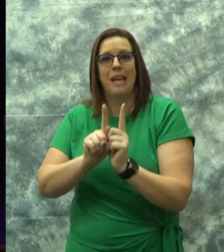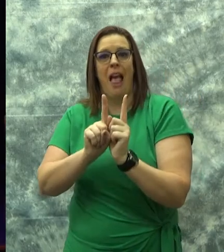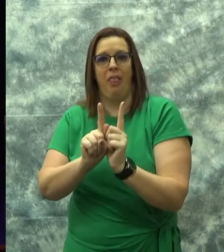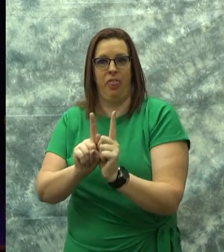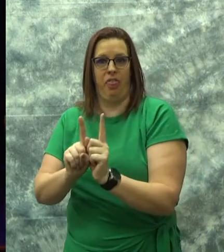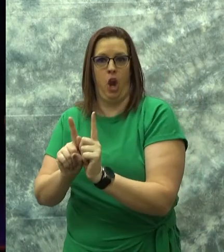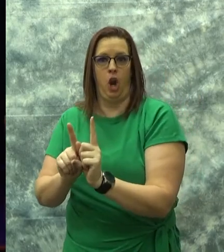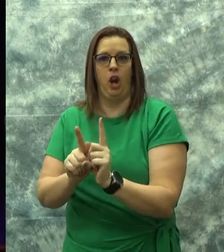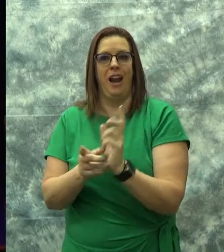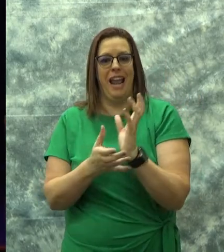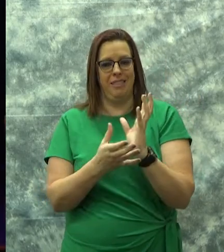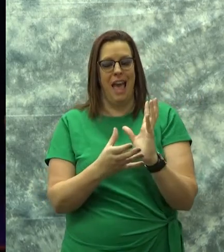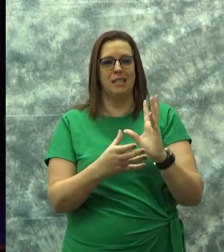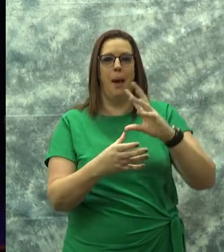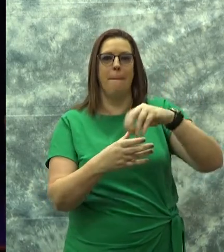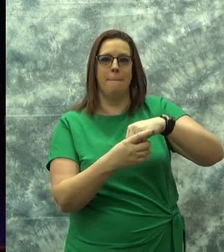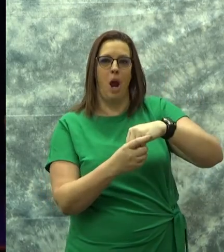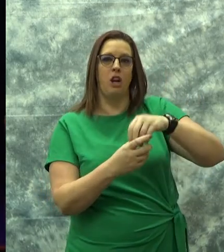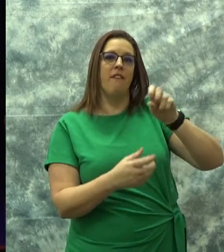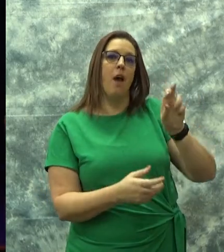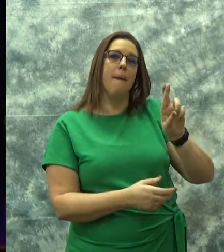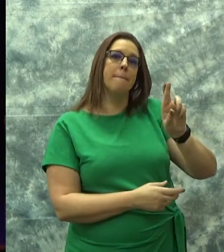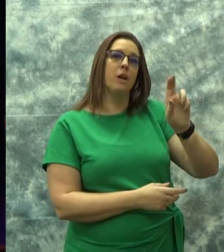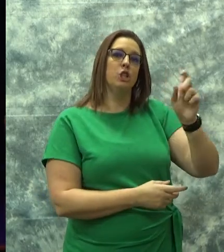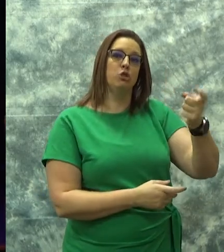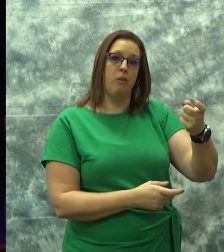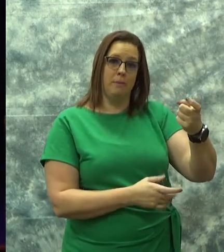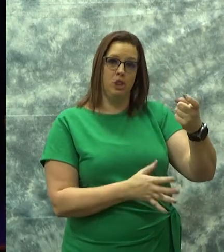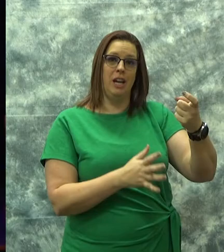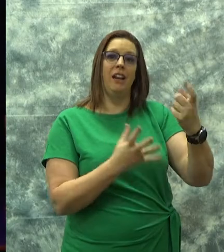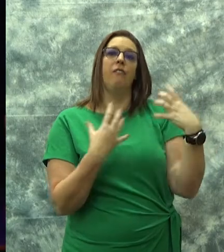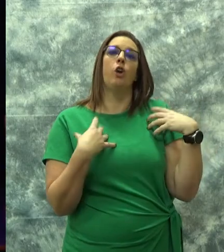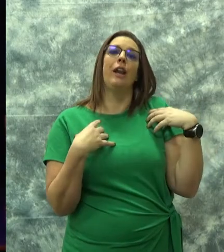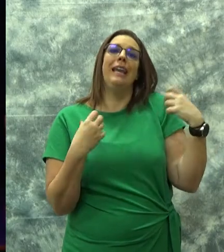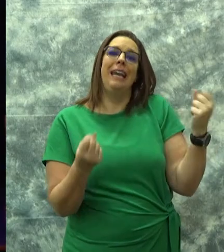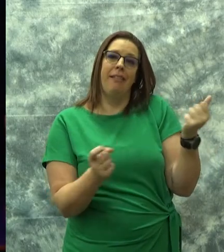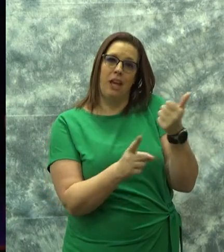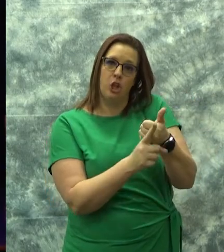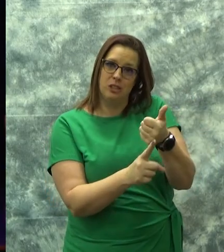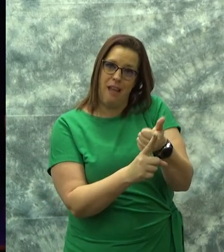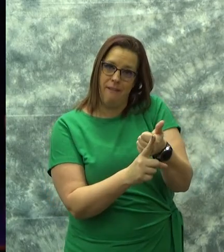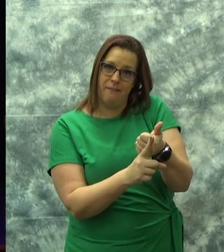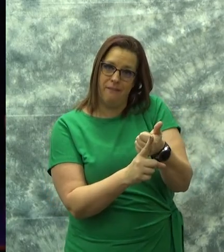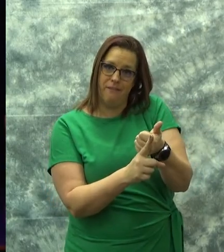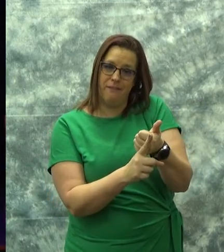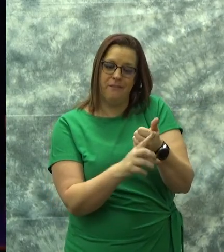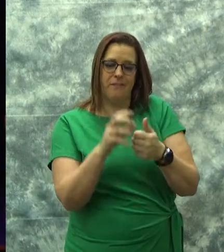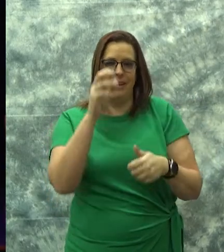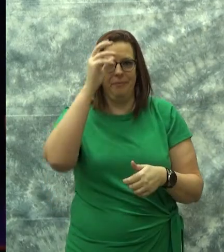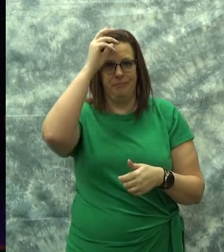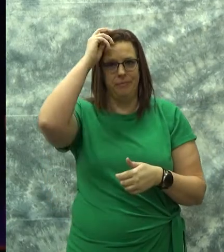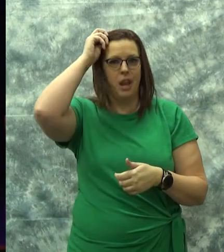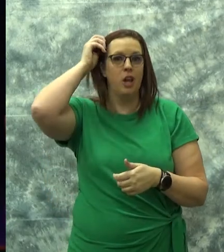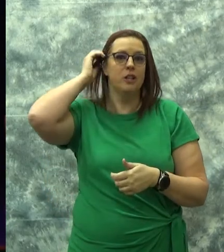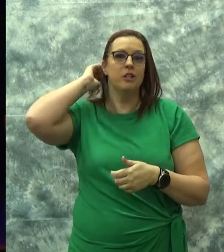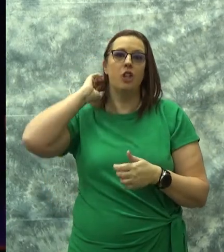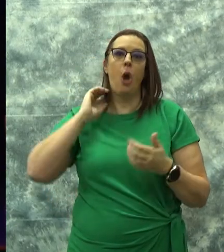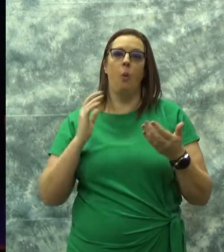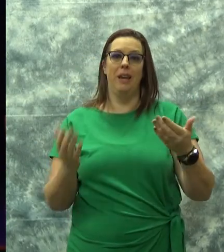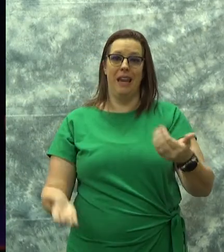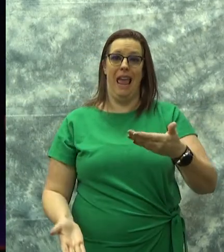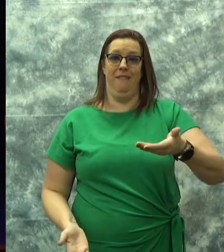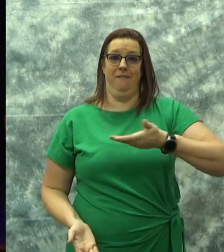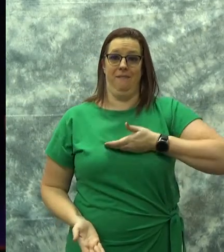part of the prescription that helps us heal ourselves and heal our world. And so